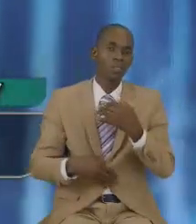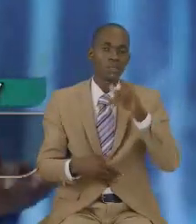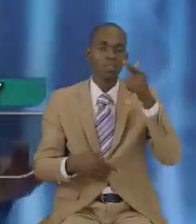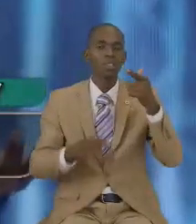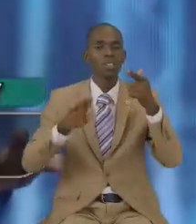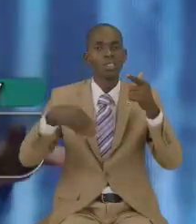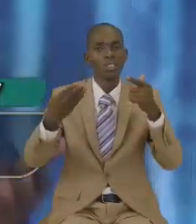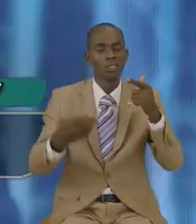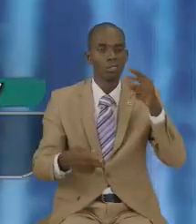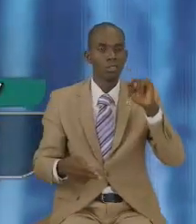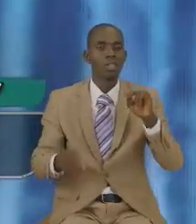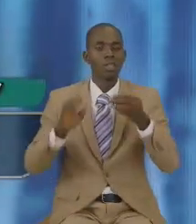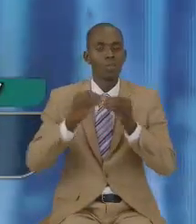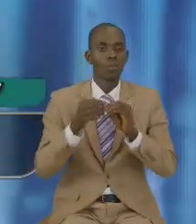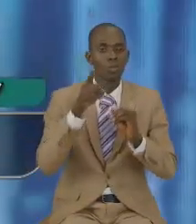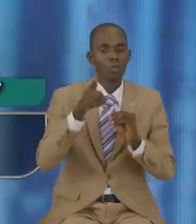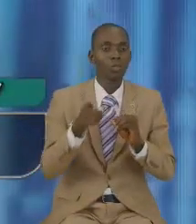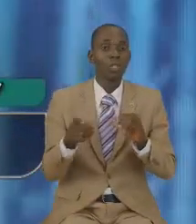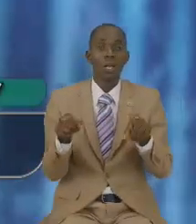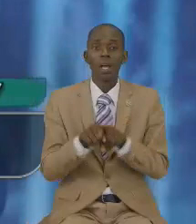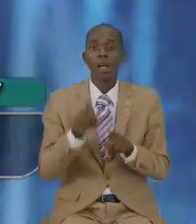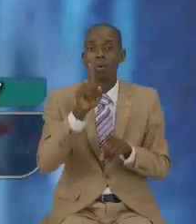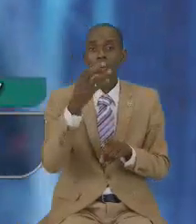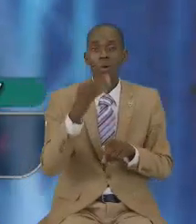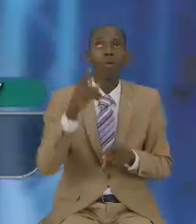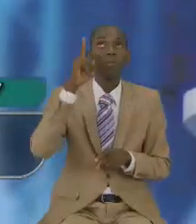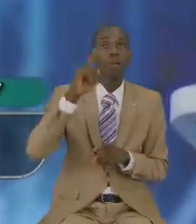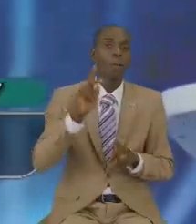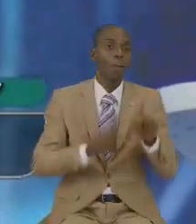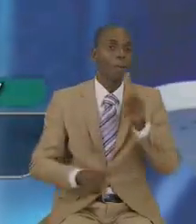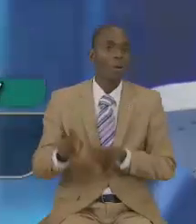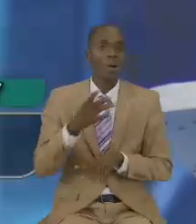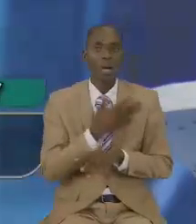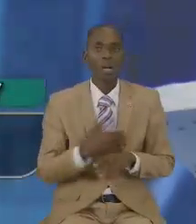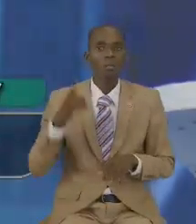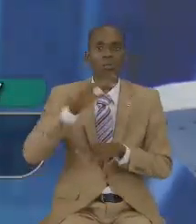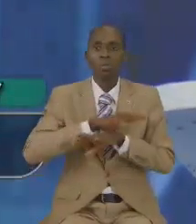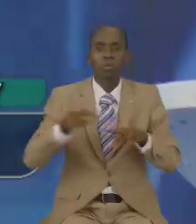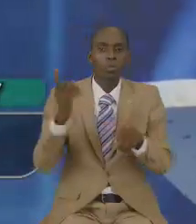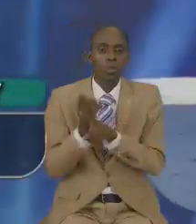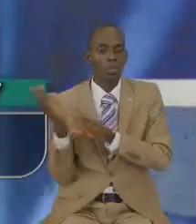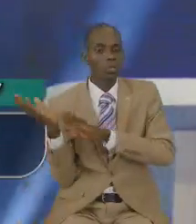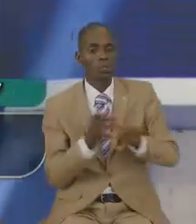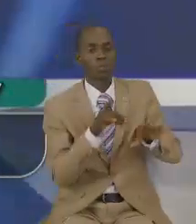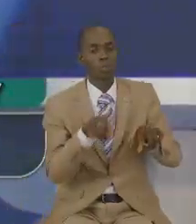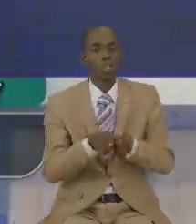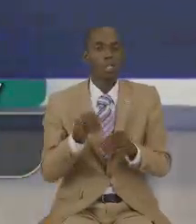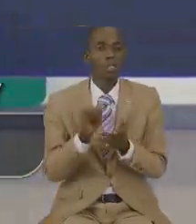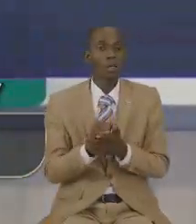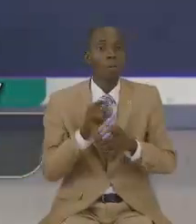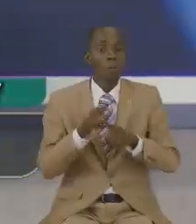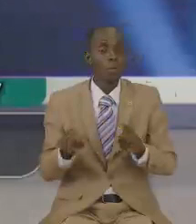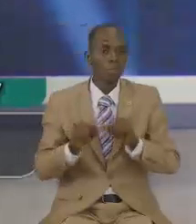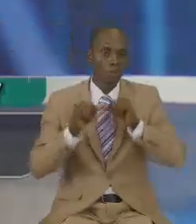he numbers you as one of his people. And then he doesn't leave you like that. He imparts